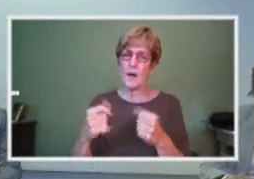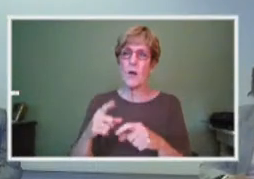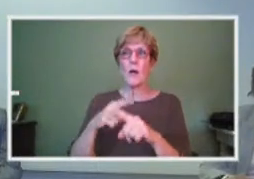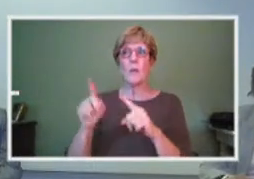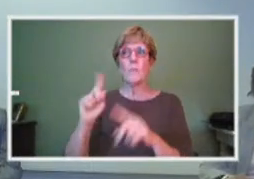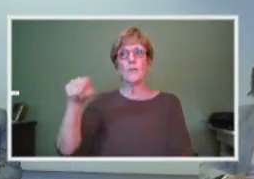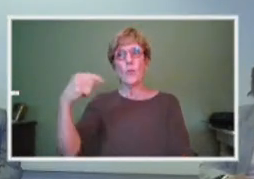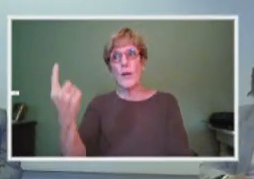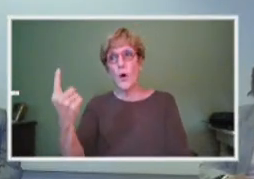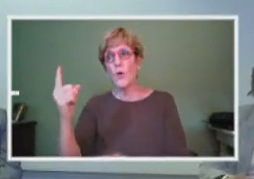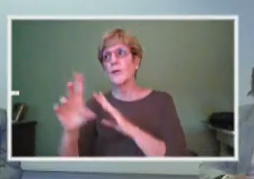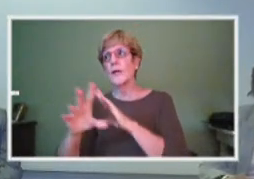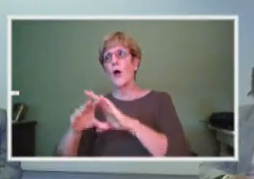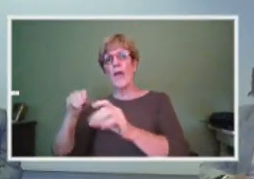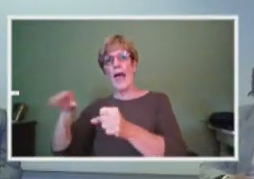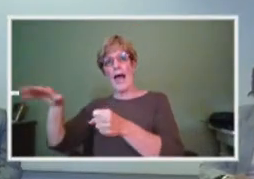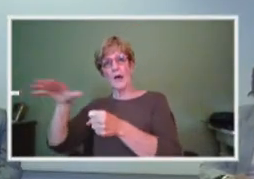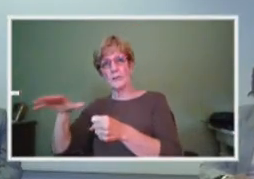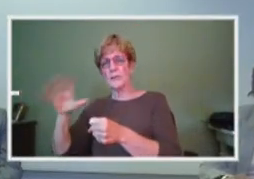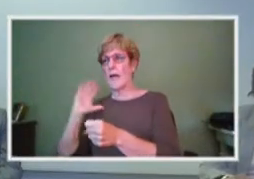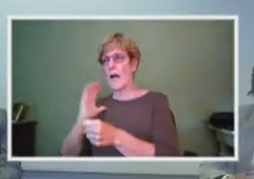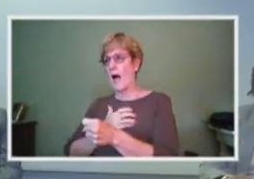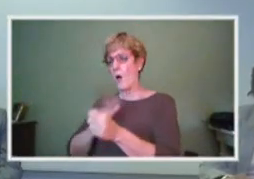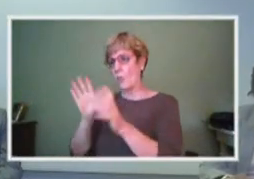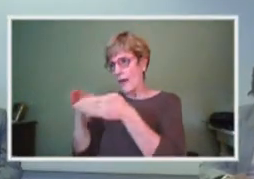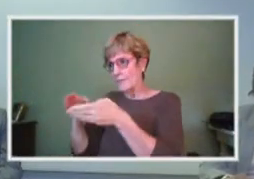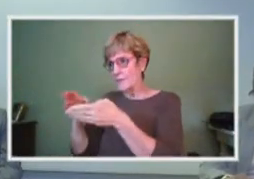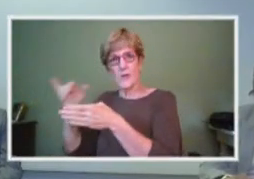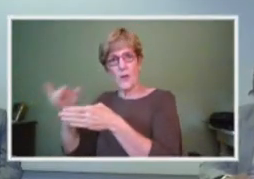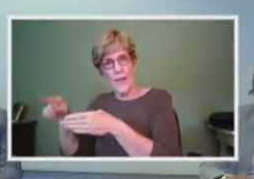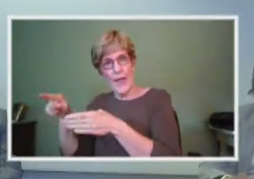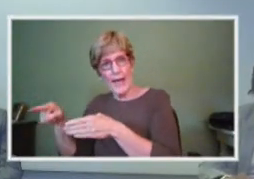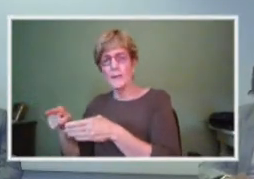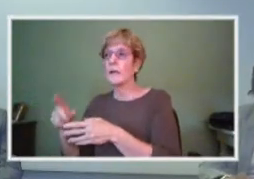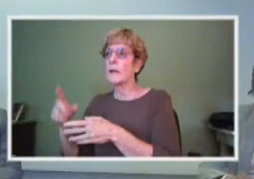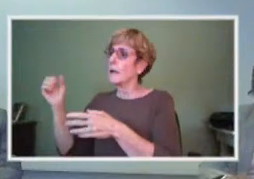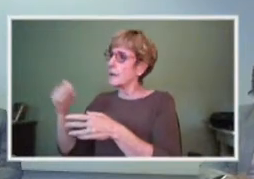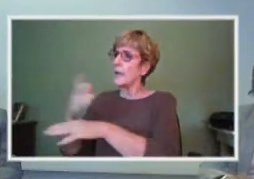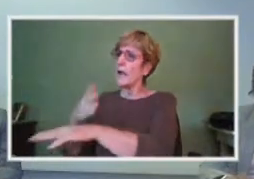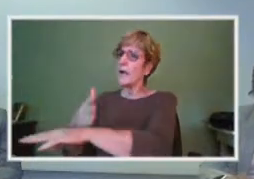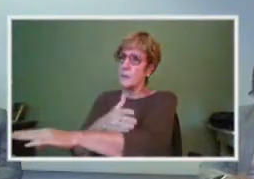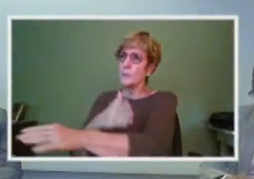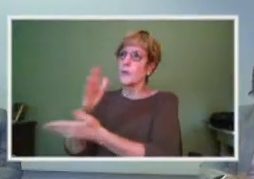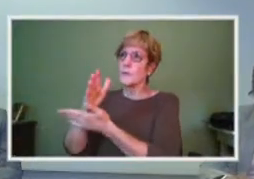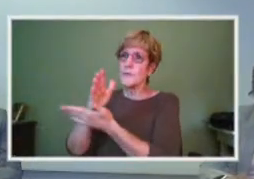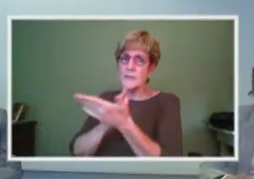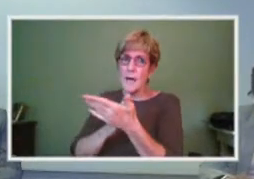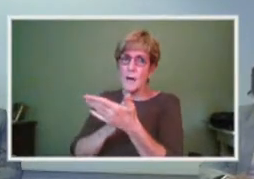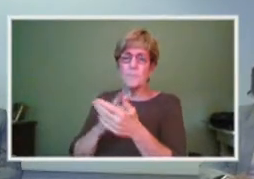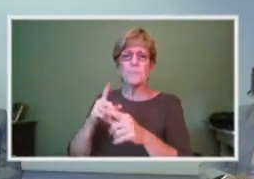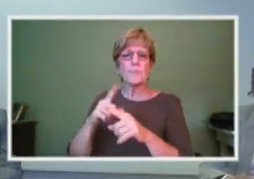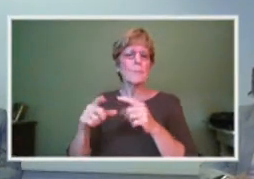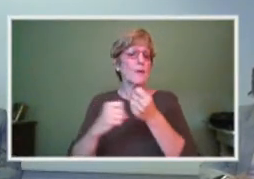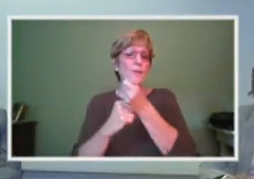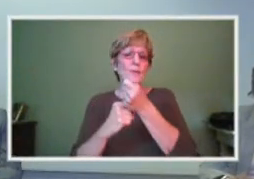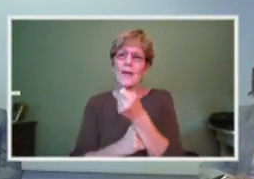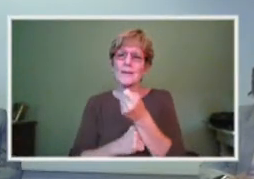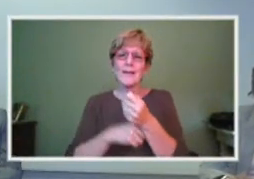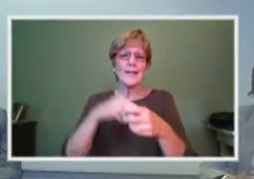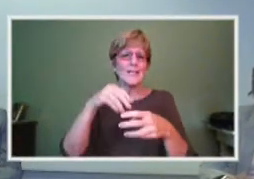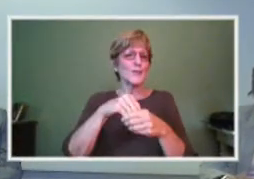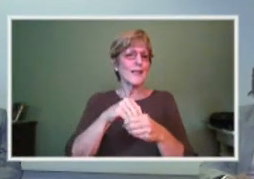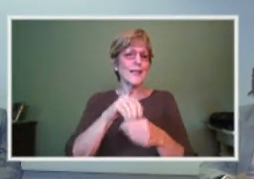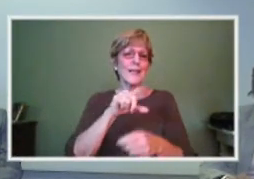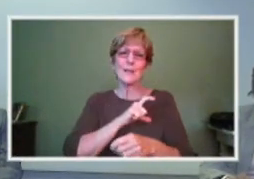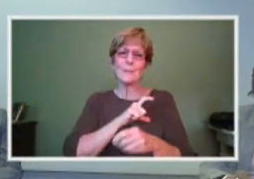externally and put all of our emphasis on that, yeah, we'll make some differences, but we'll be doing it on a foundation that will lack